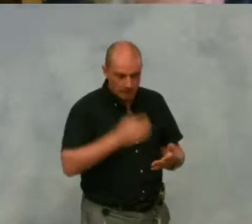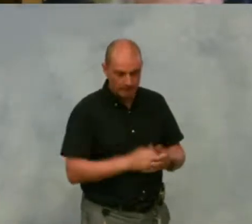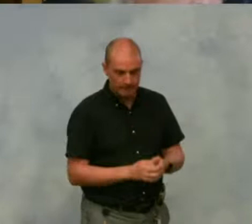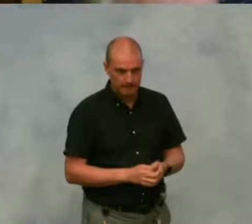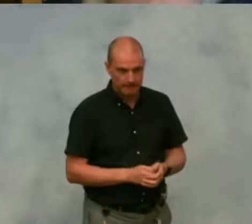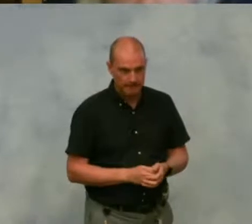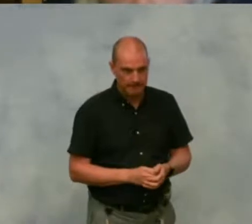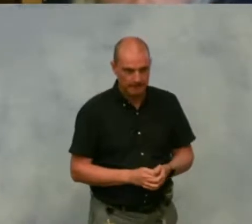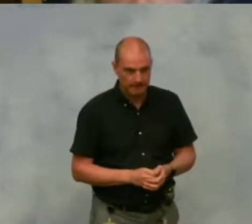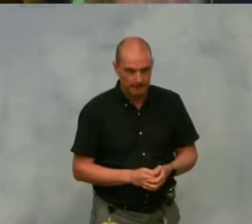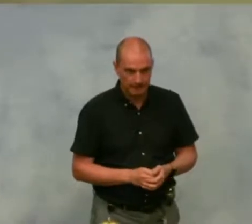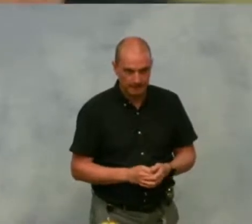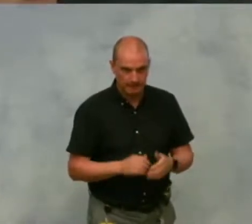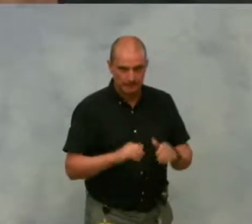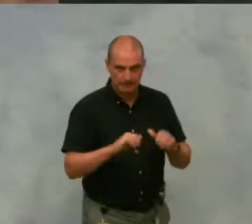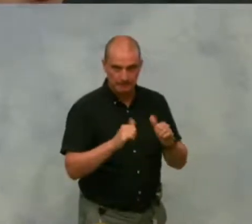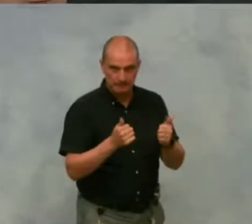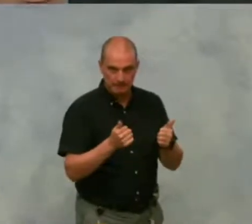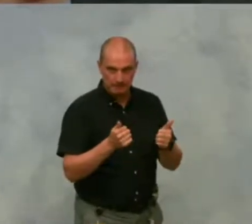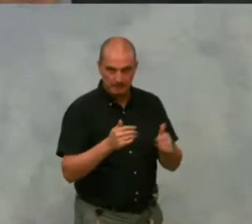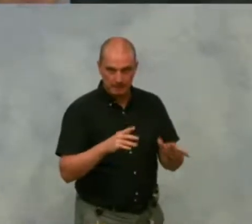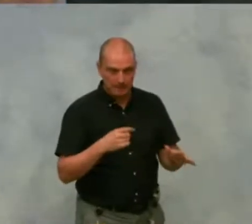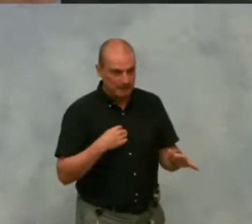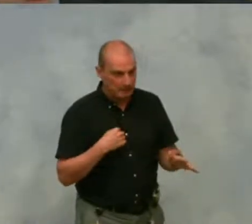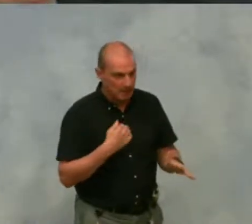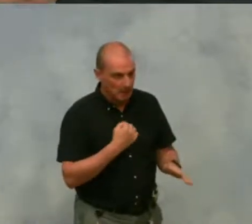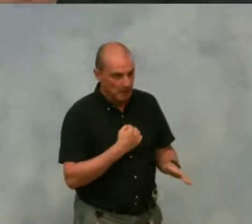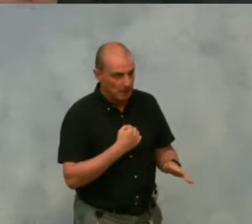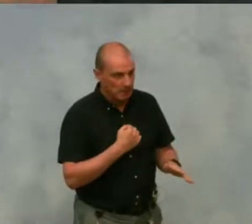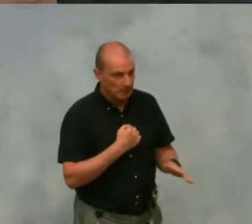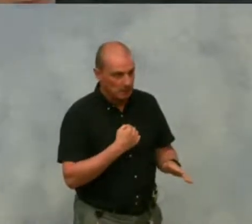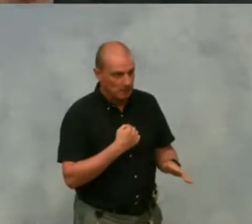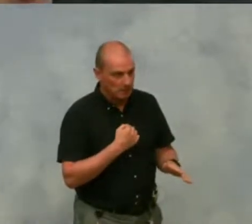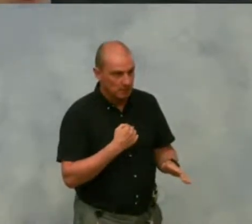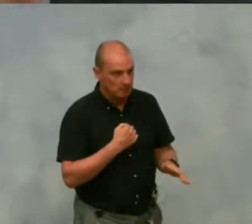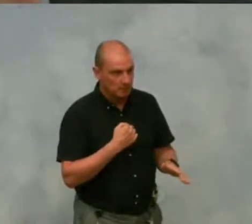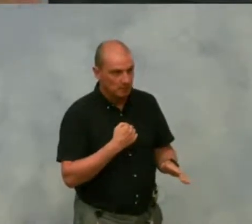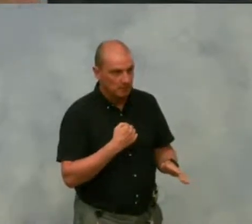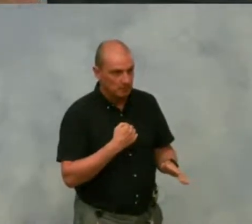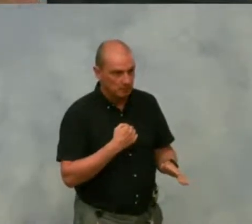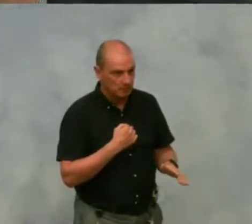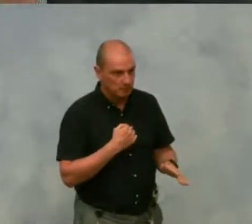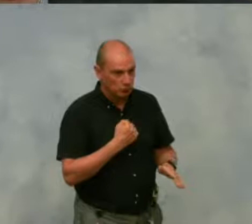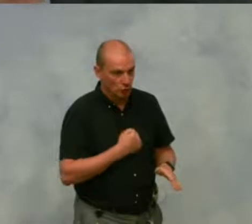Oh, so I managed to turn myself off there again, right? Oh dear. No, it's not good.